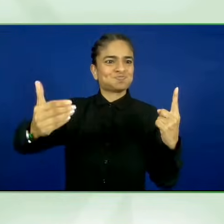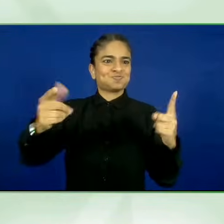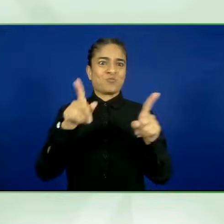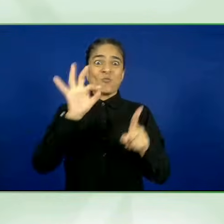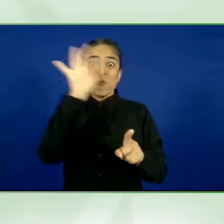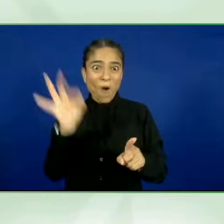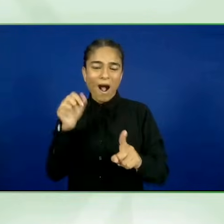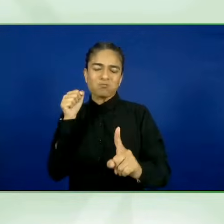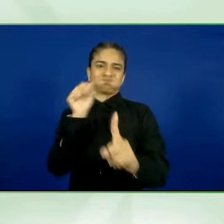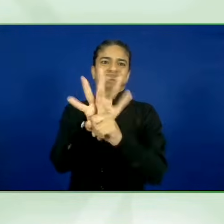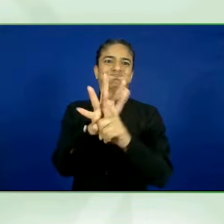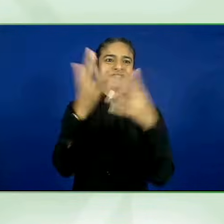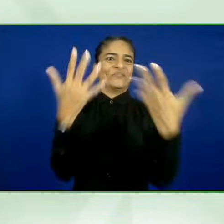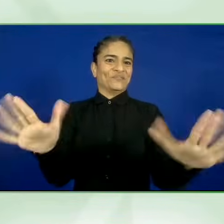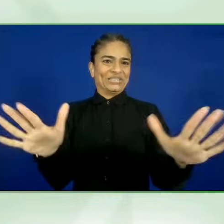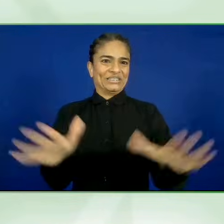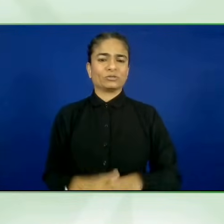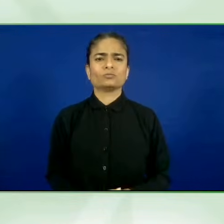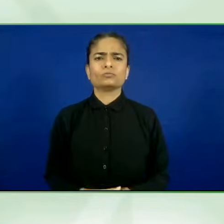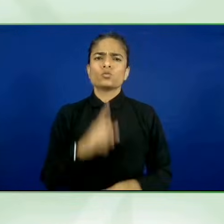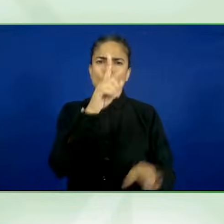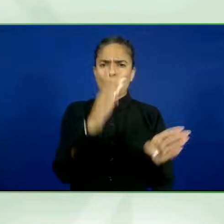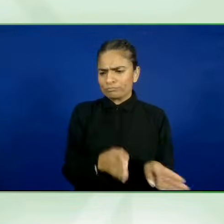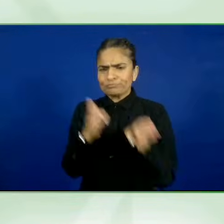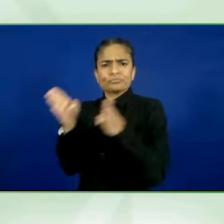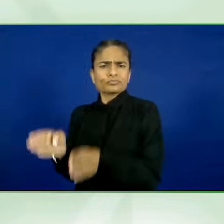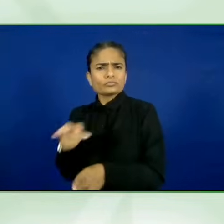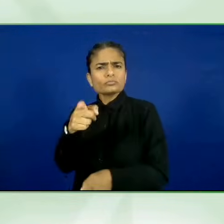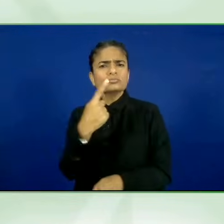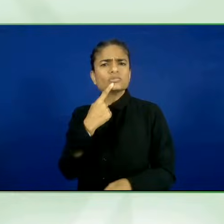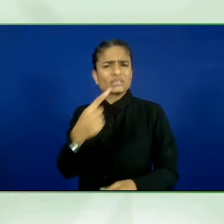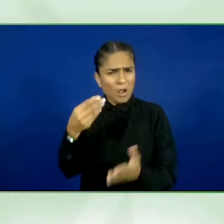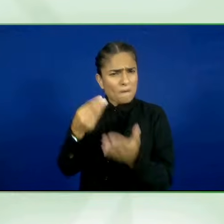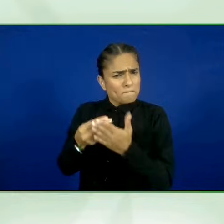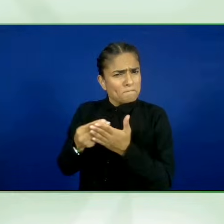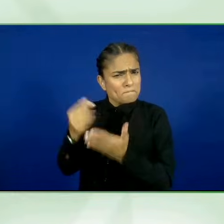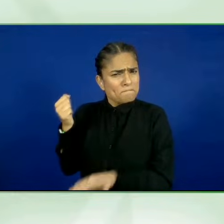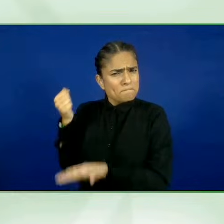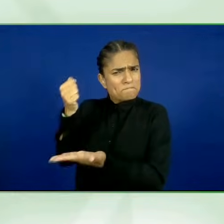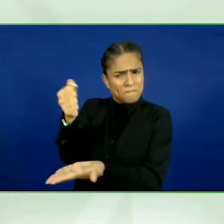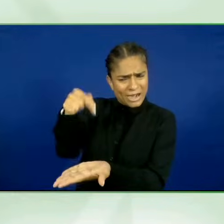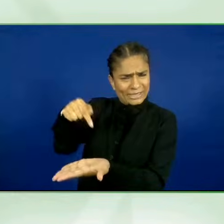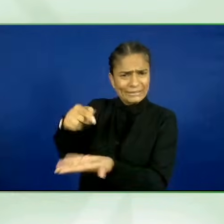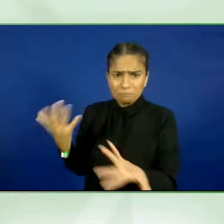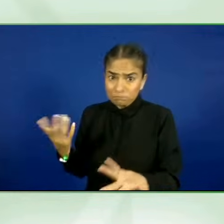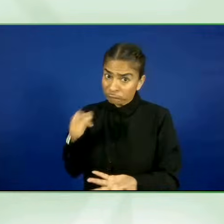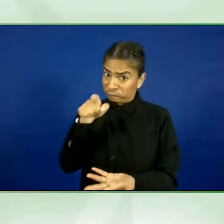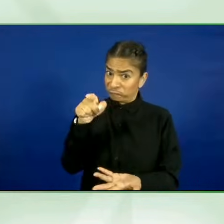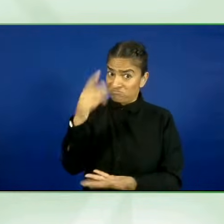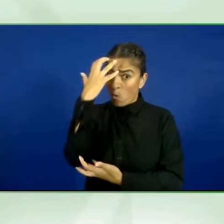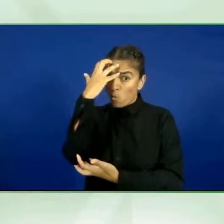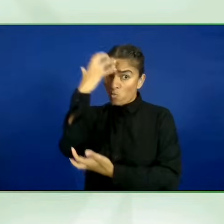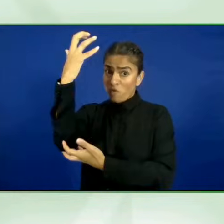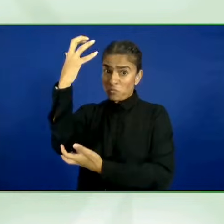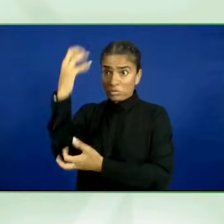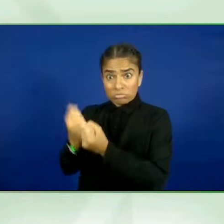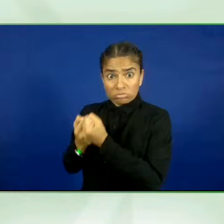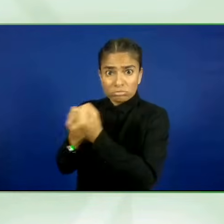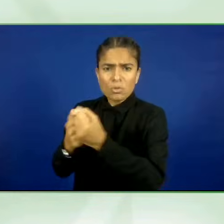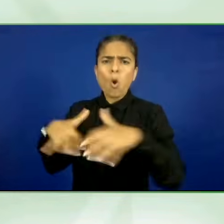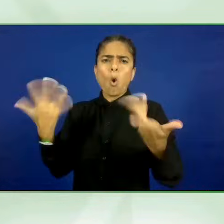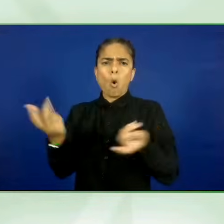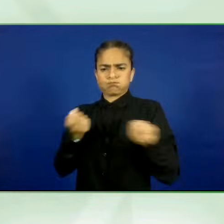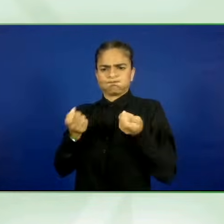any government support and regulations that facilitate your work, that makes it feasible